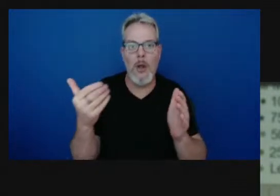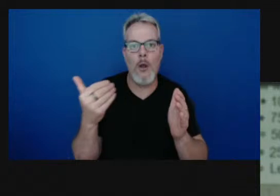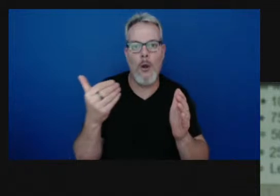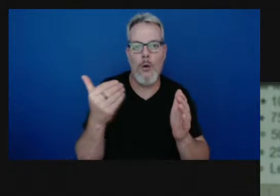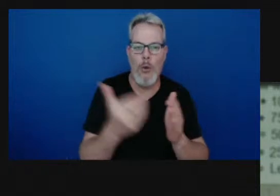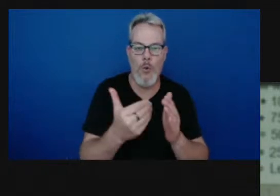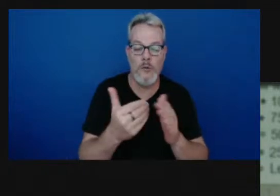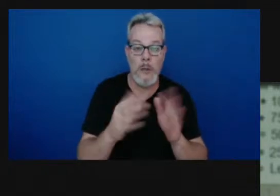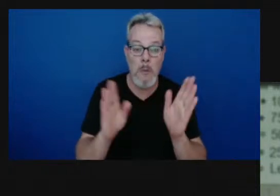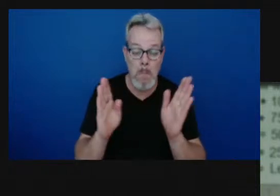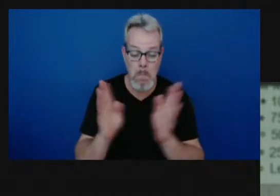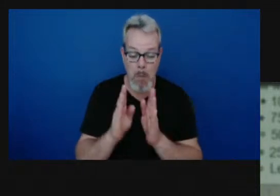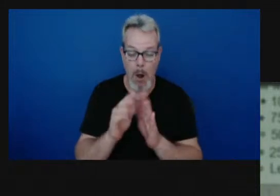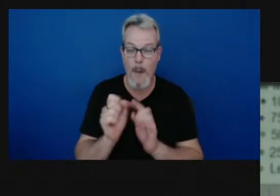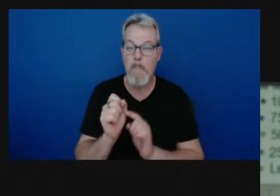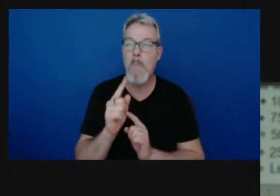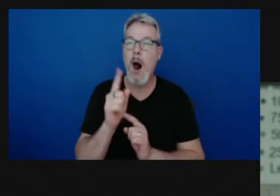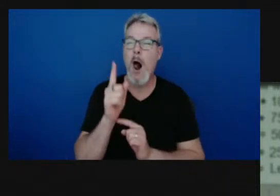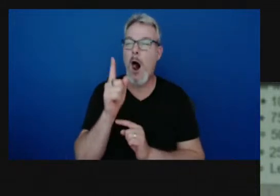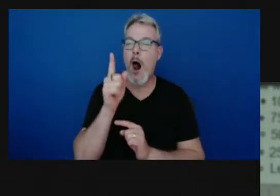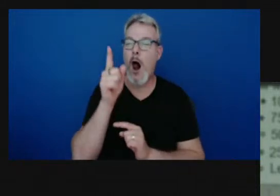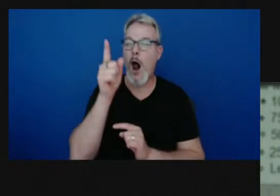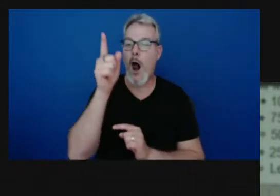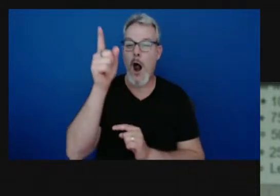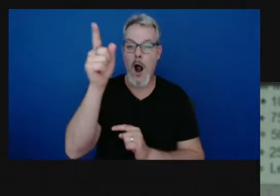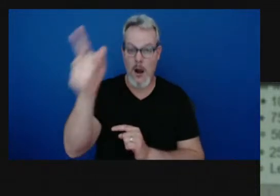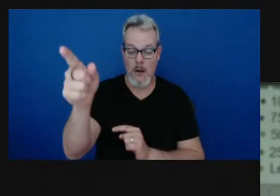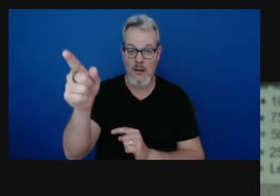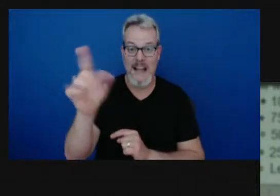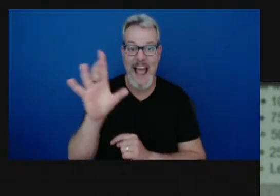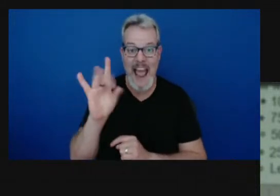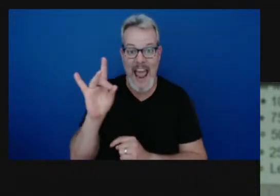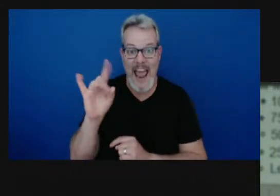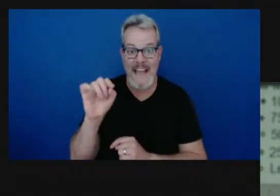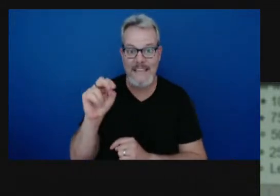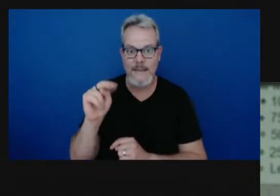ones drifted farther out, with the 8-ton block being the exception